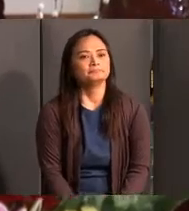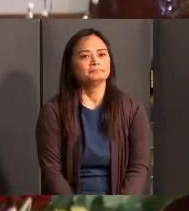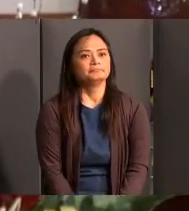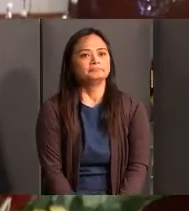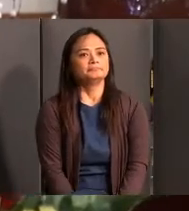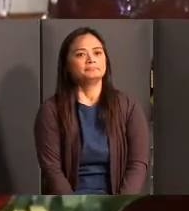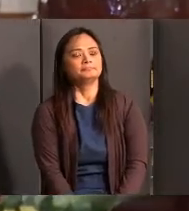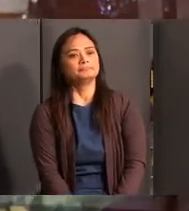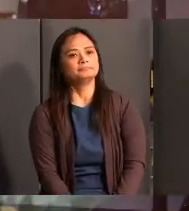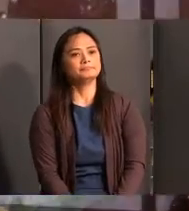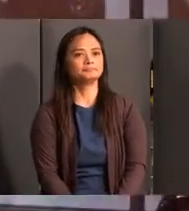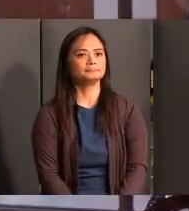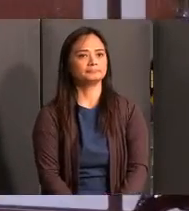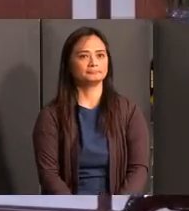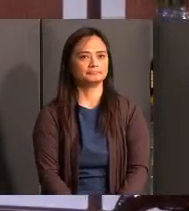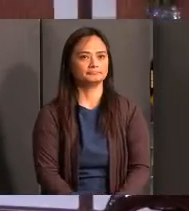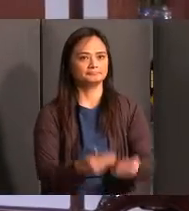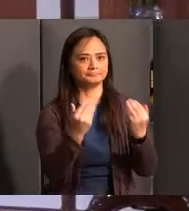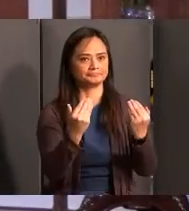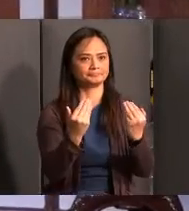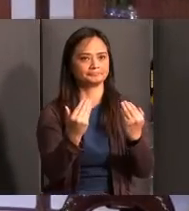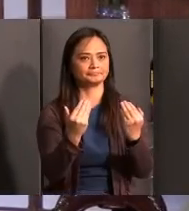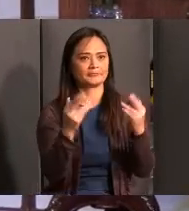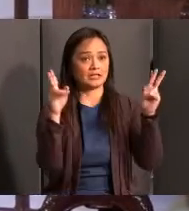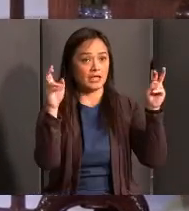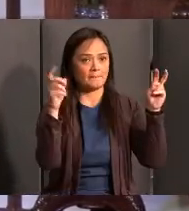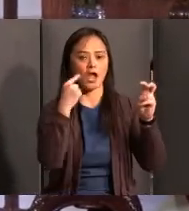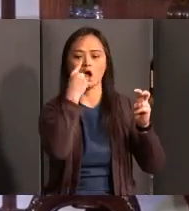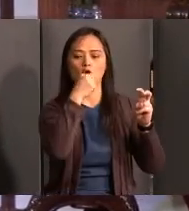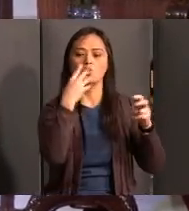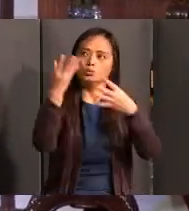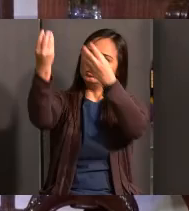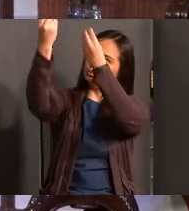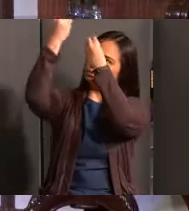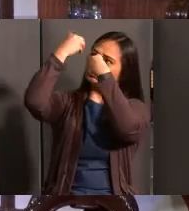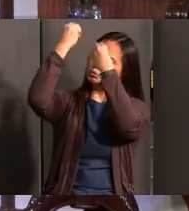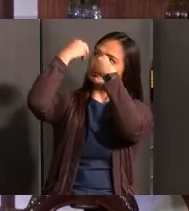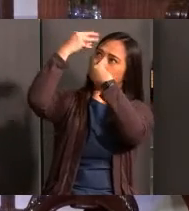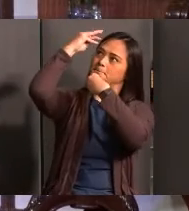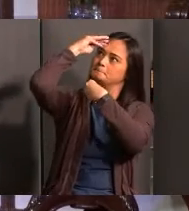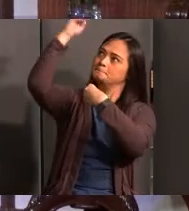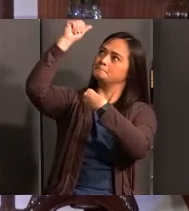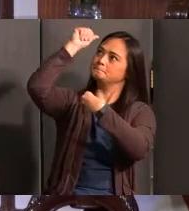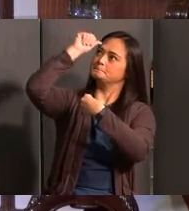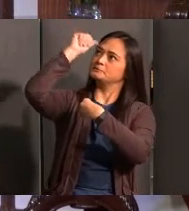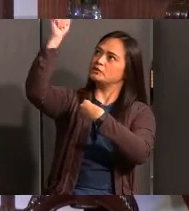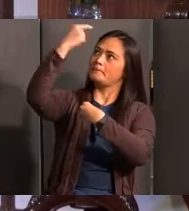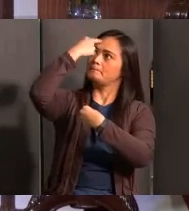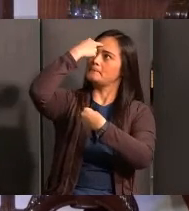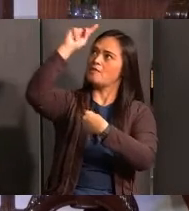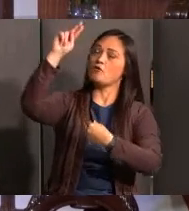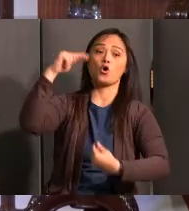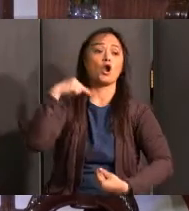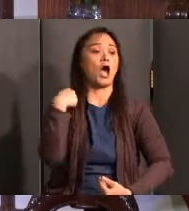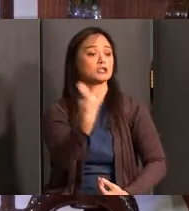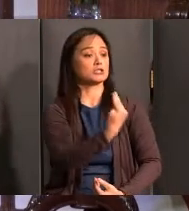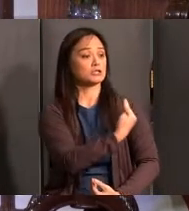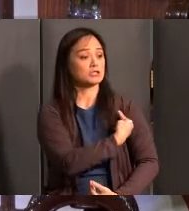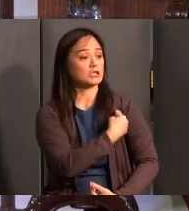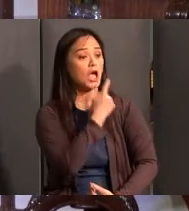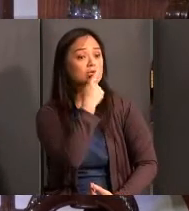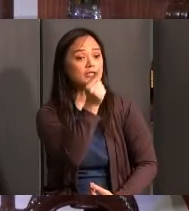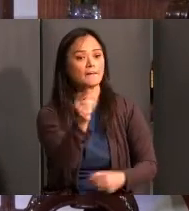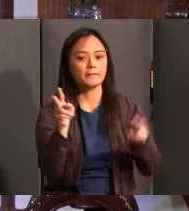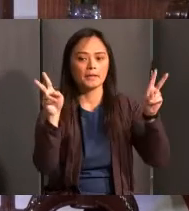who gave Himself for us. Now notice this, ang sabi, us. Tama ba? Us.